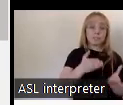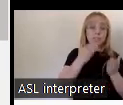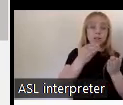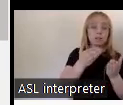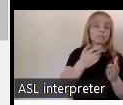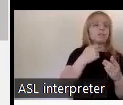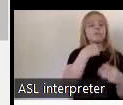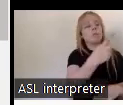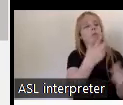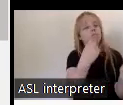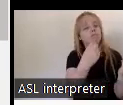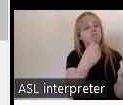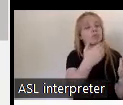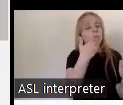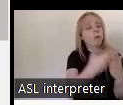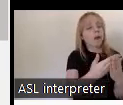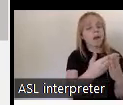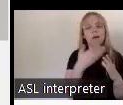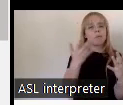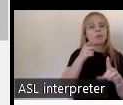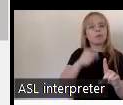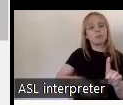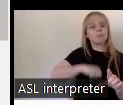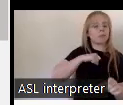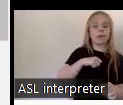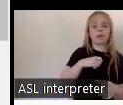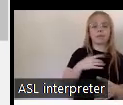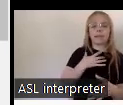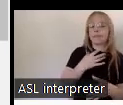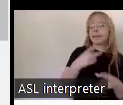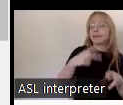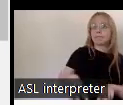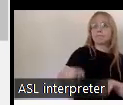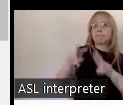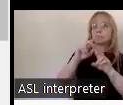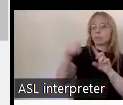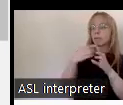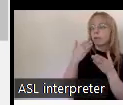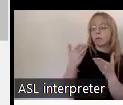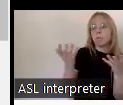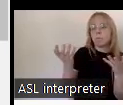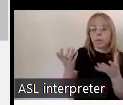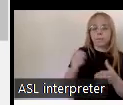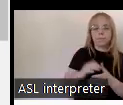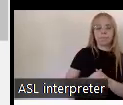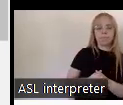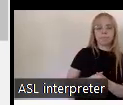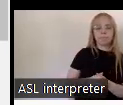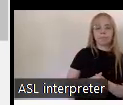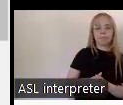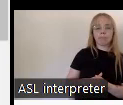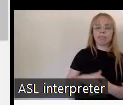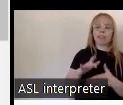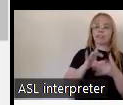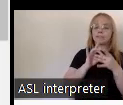do well? What do you do that you are proud of? What do people like and admire about you? What would, because this one is in